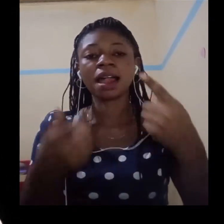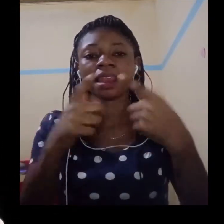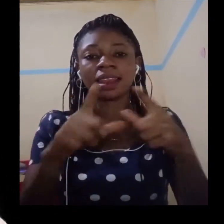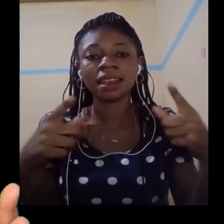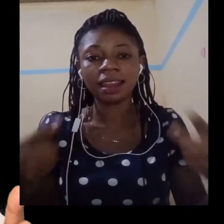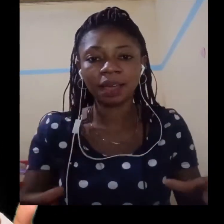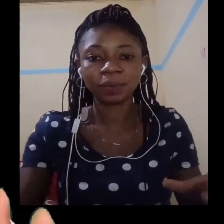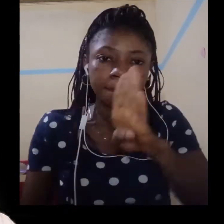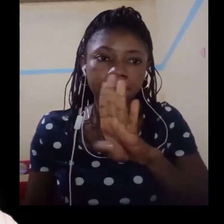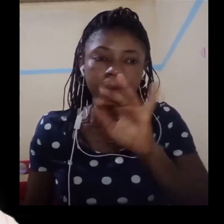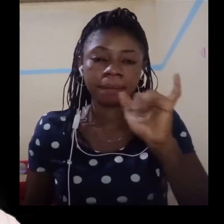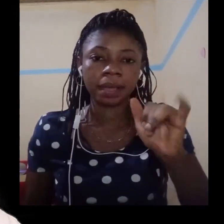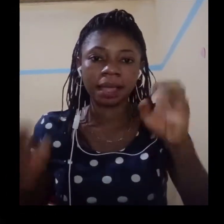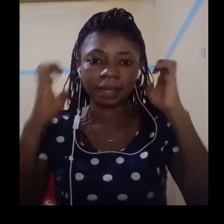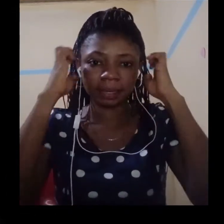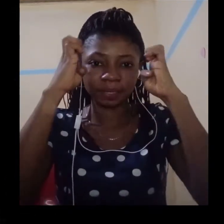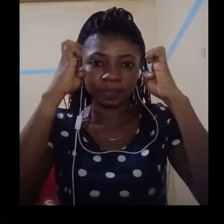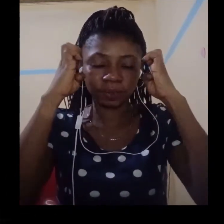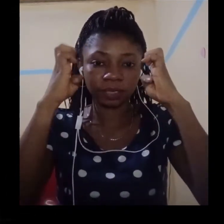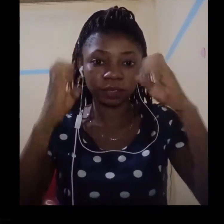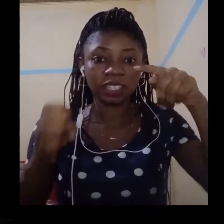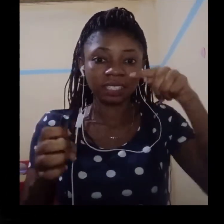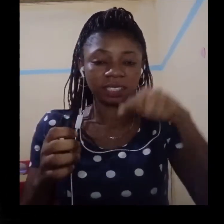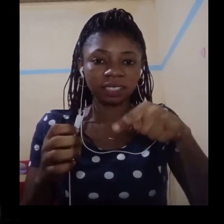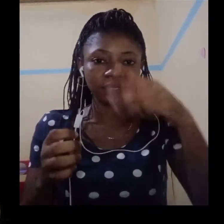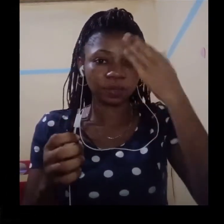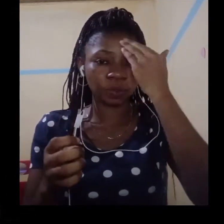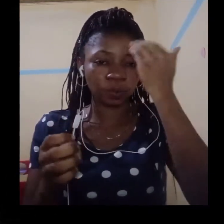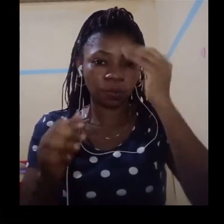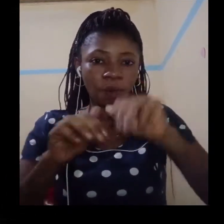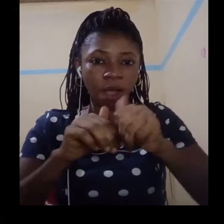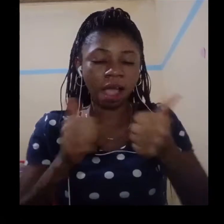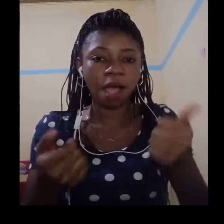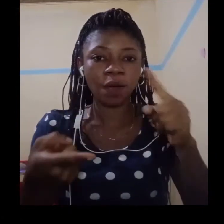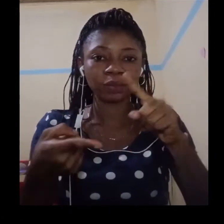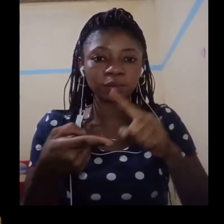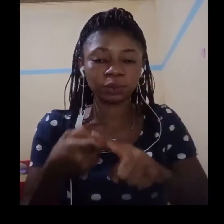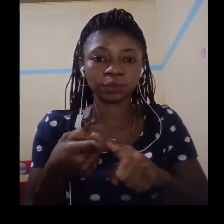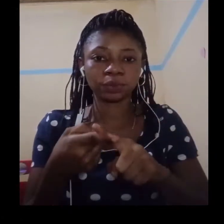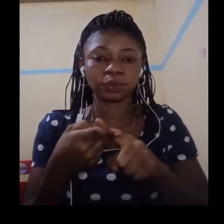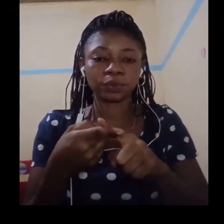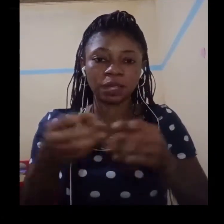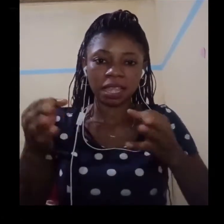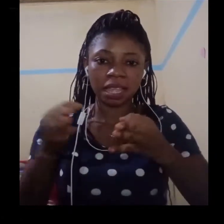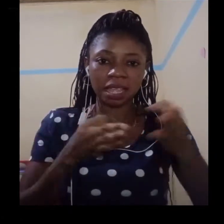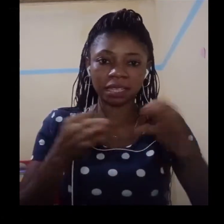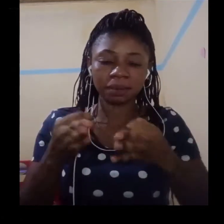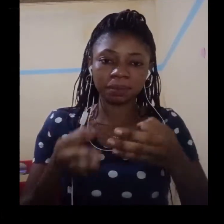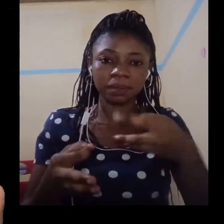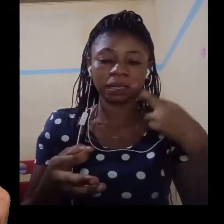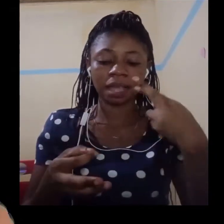Now, I have not completely studied the syntax of this language to